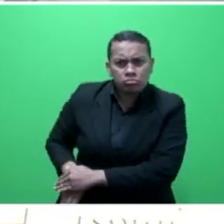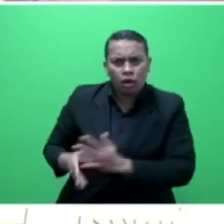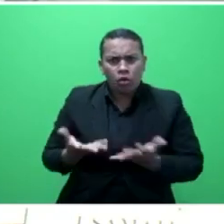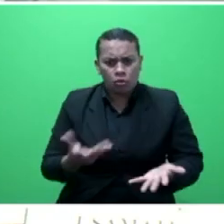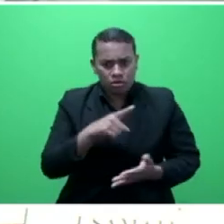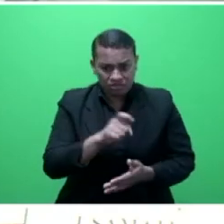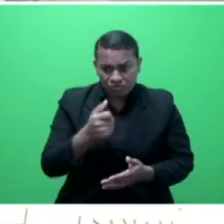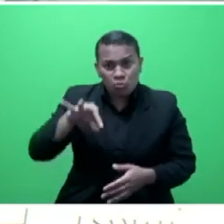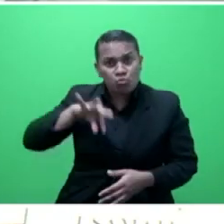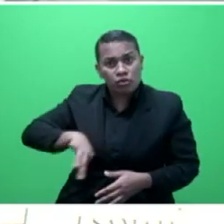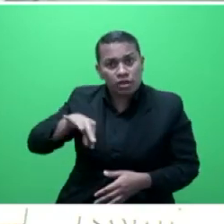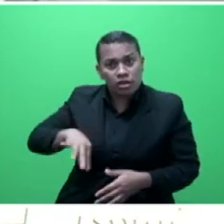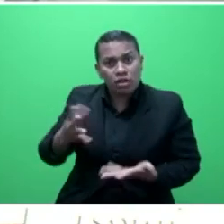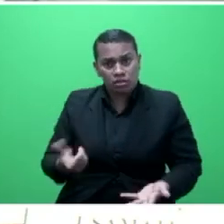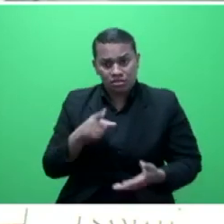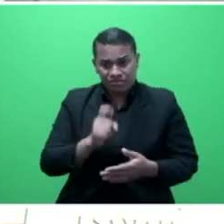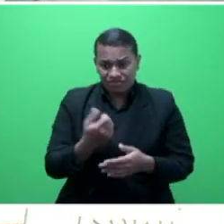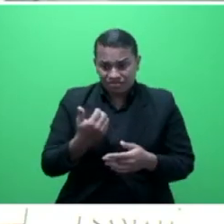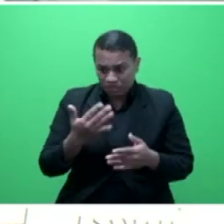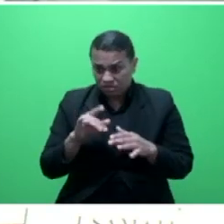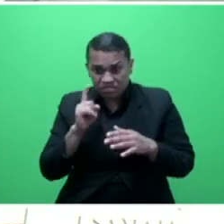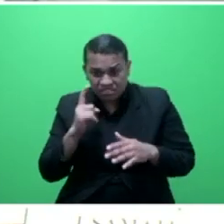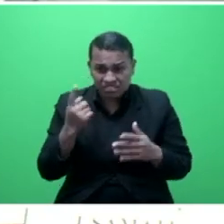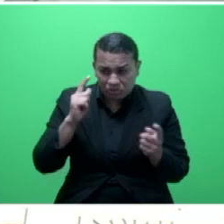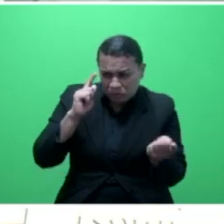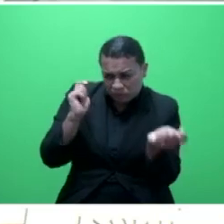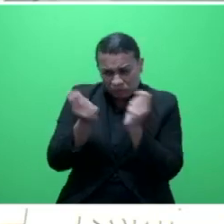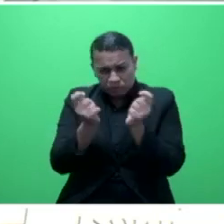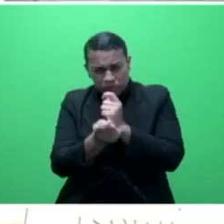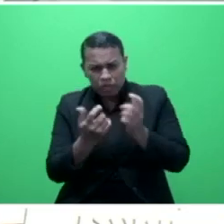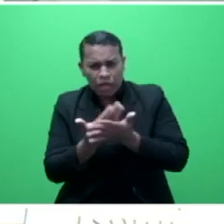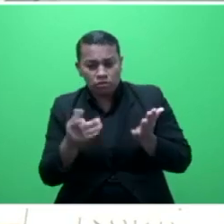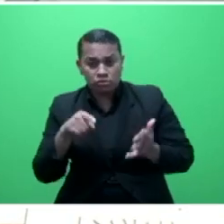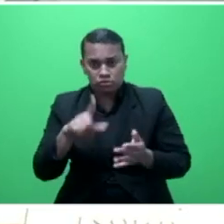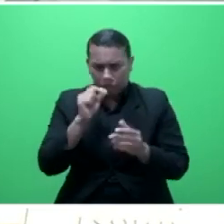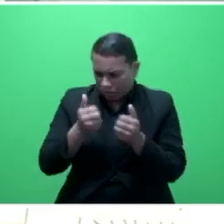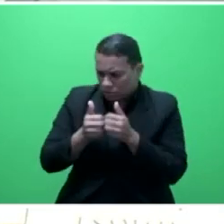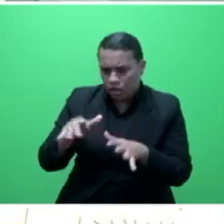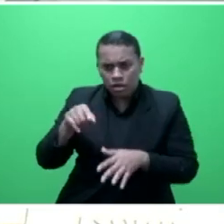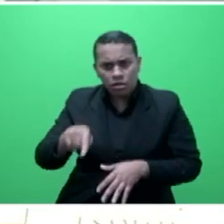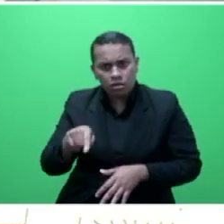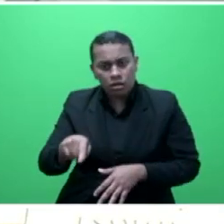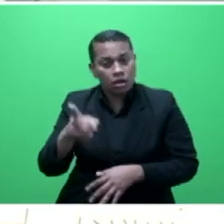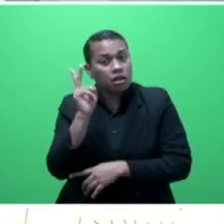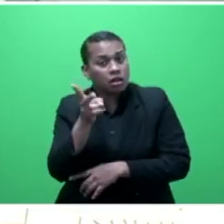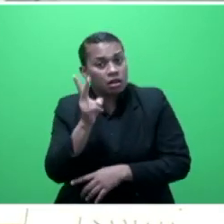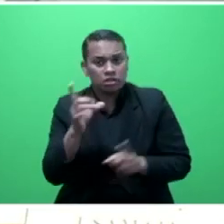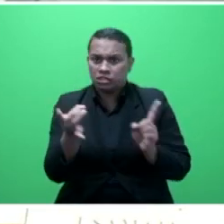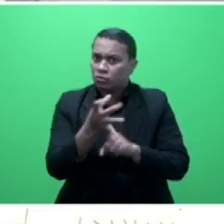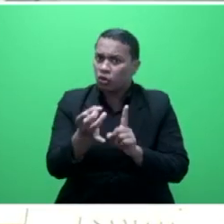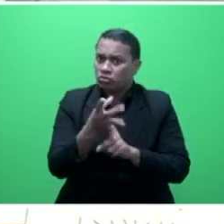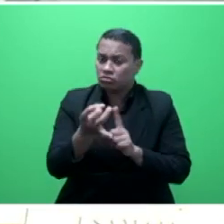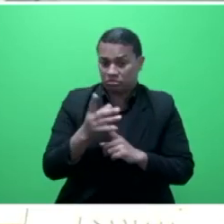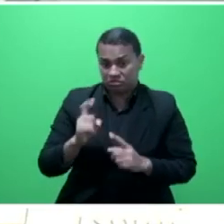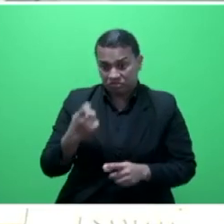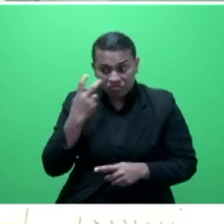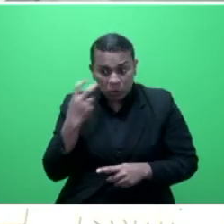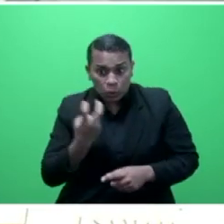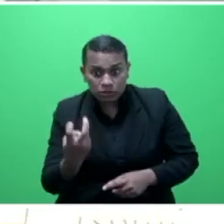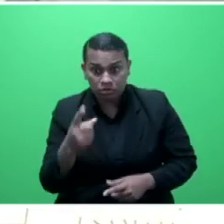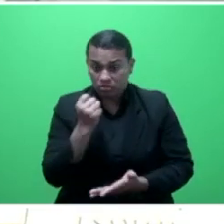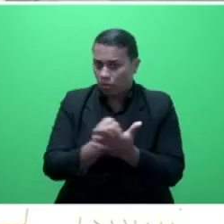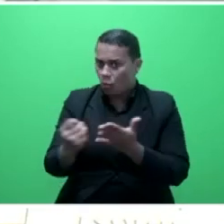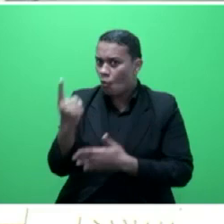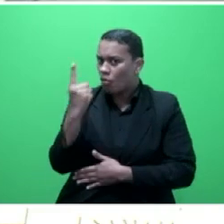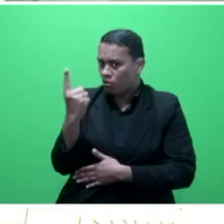and reworked to get this industry off the operating table. Number one, Mr. Speaker, sir, we are eliminating the 6% service